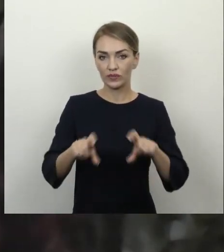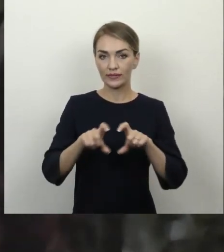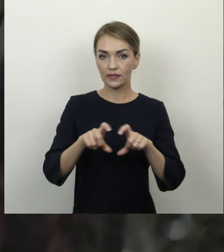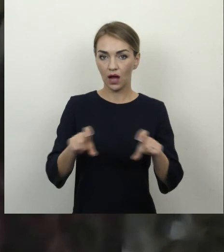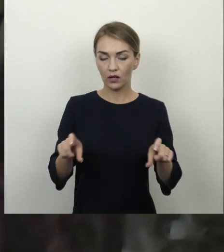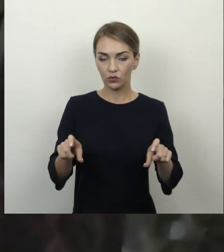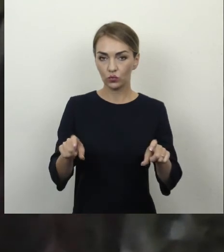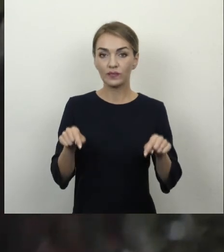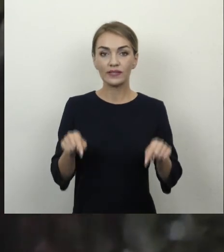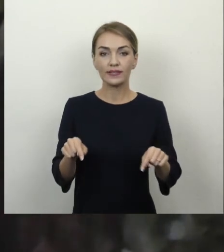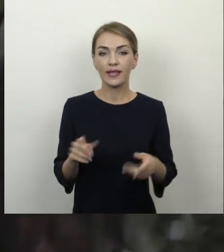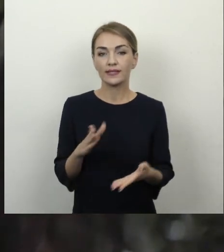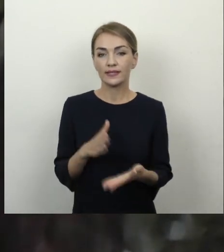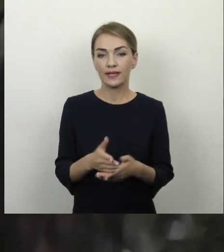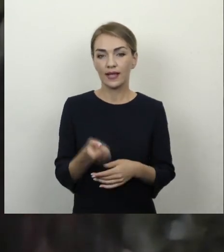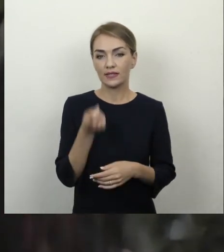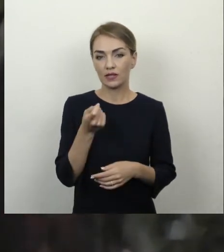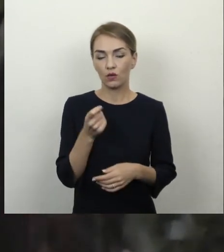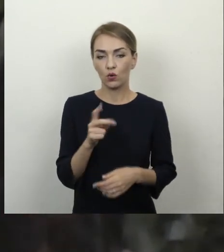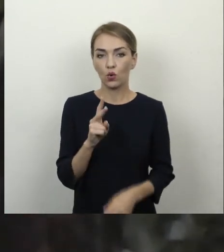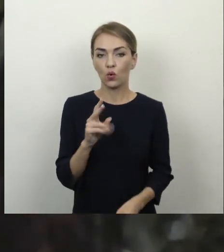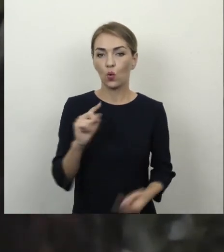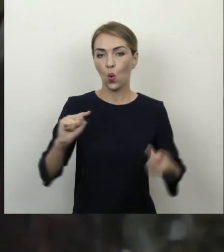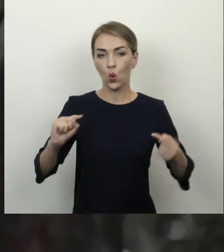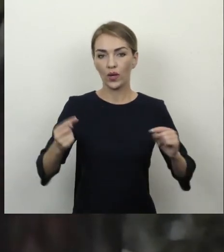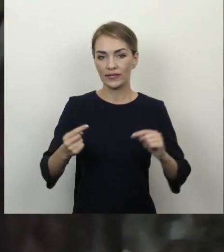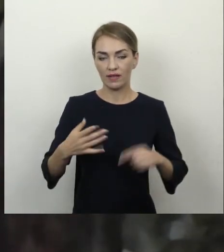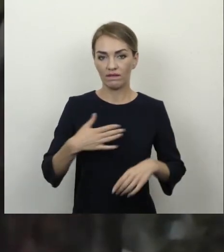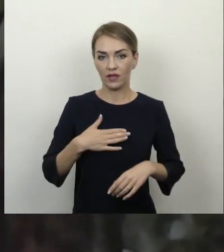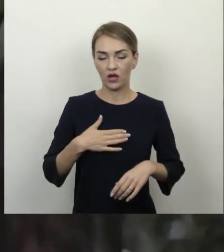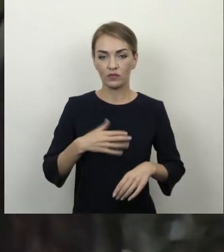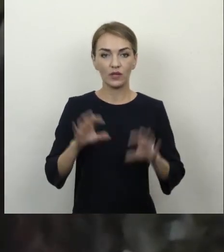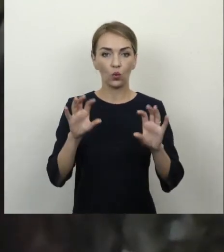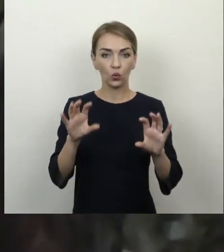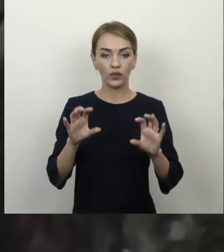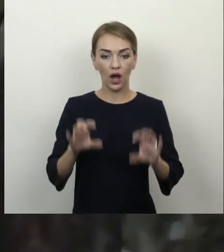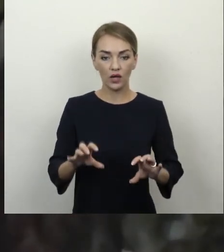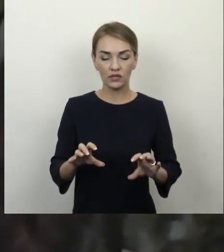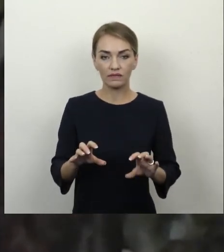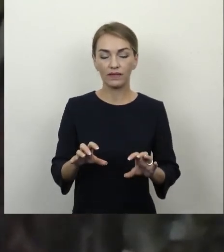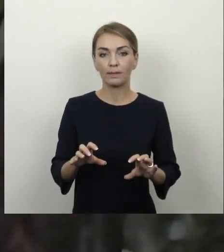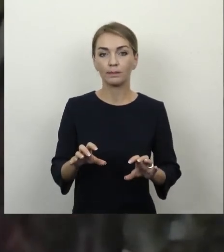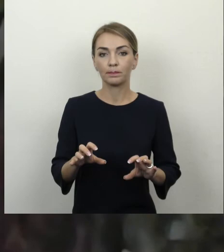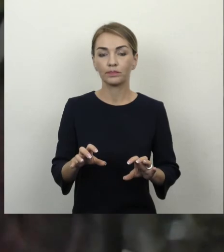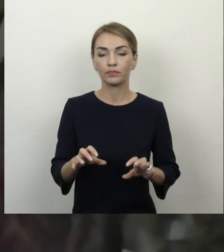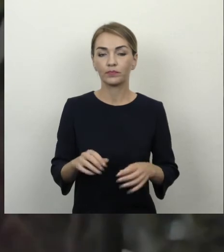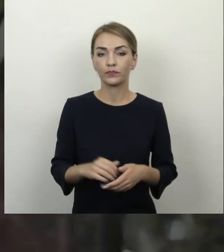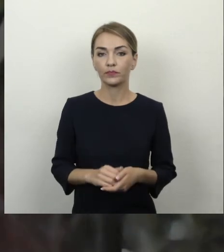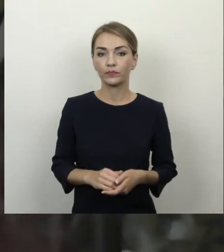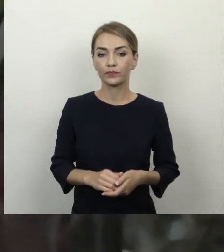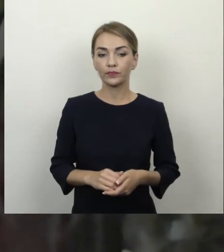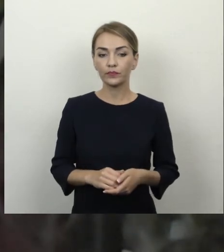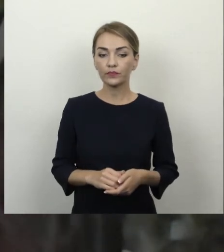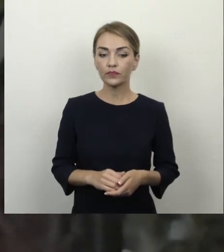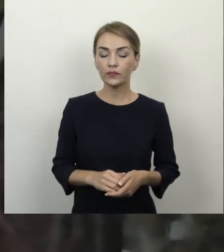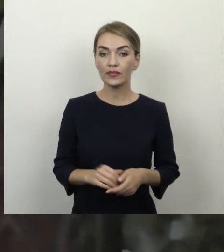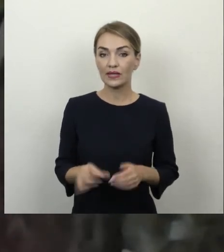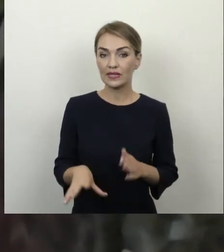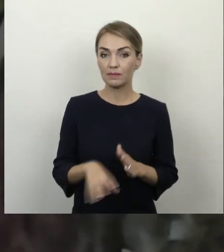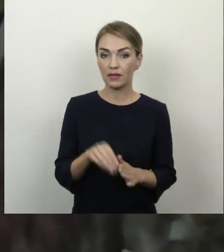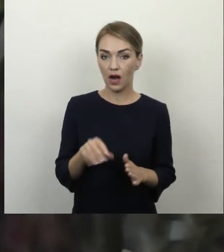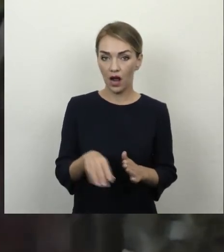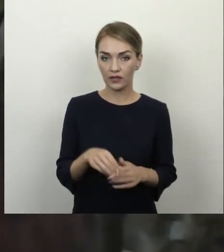primarily, but they can be submitted to the court as well. There is a conflict in our legislation that deals primarily with the fact